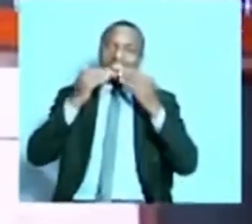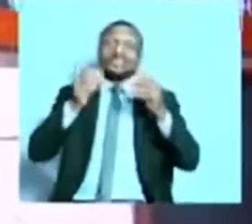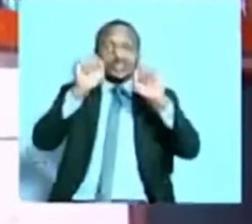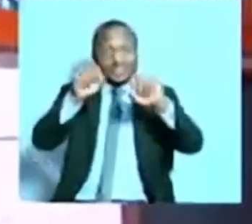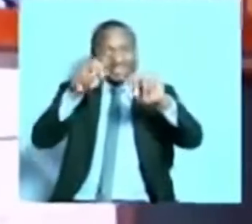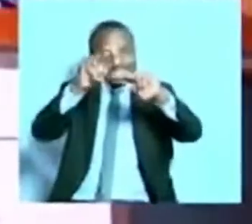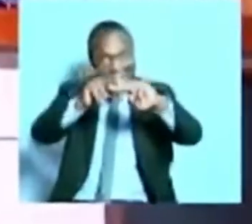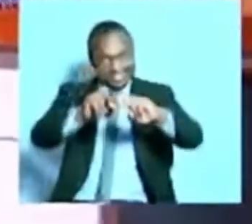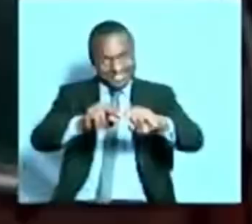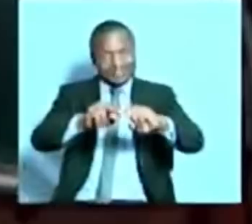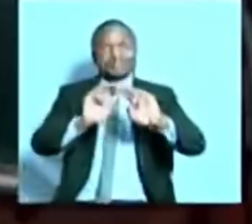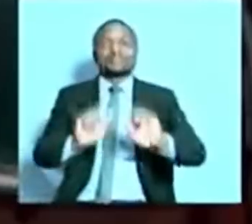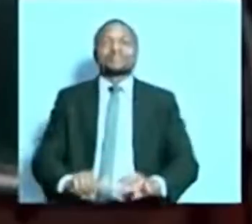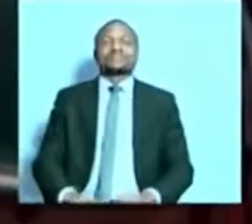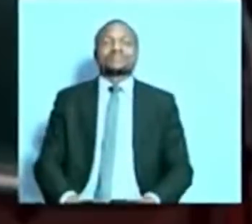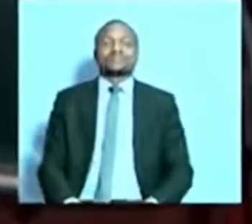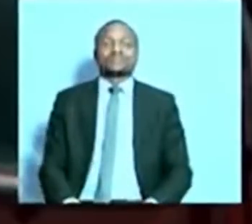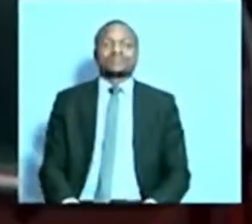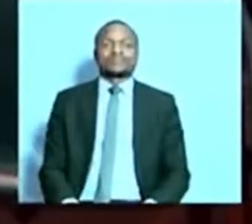you may take your seats.